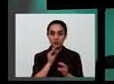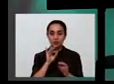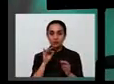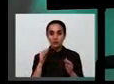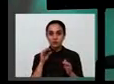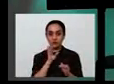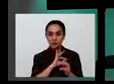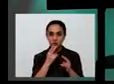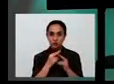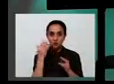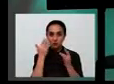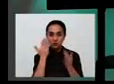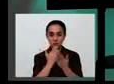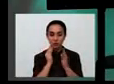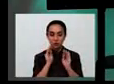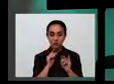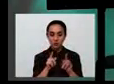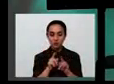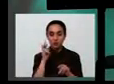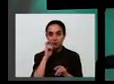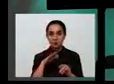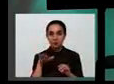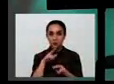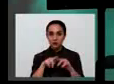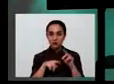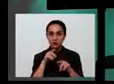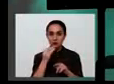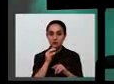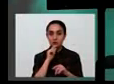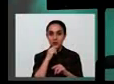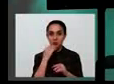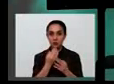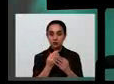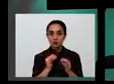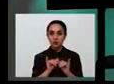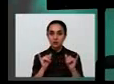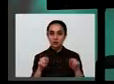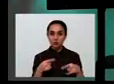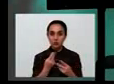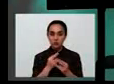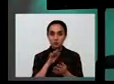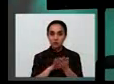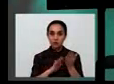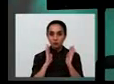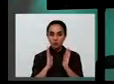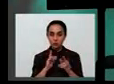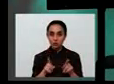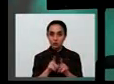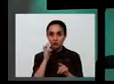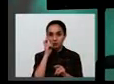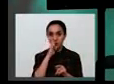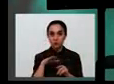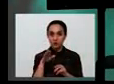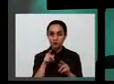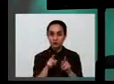foydalanishi maqsad qilib qo'yilganligi va mamlakatning iqtisodiy islohotlari bardavom bo'lishi va